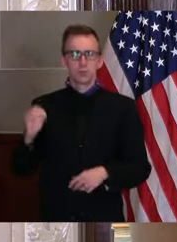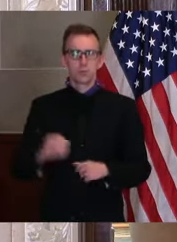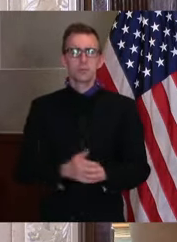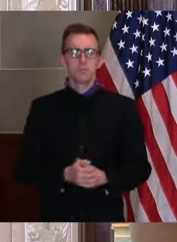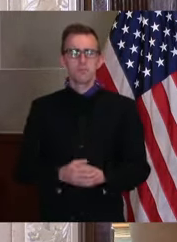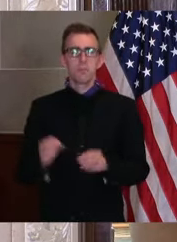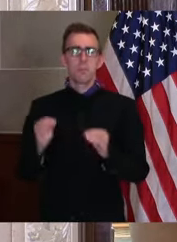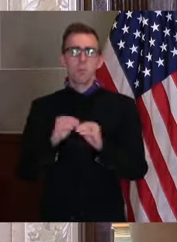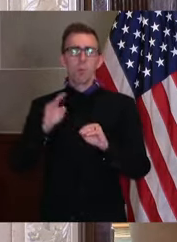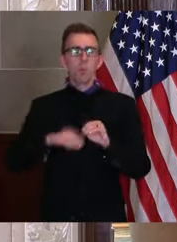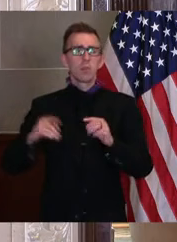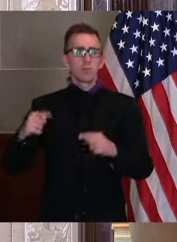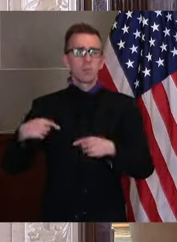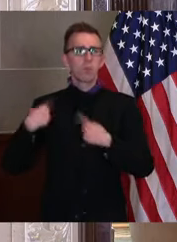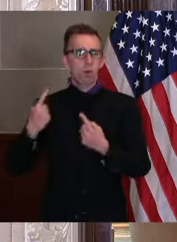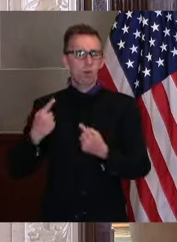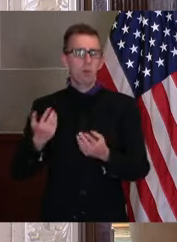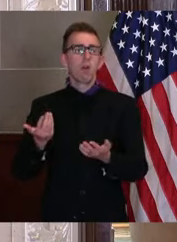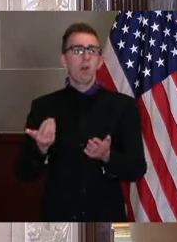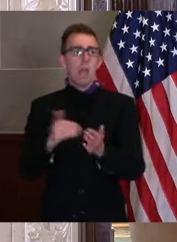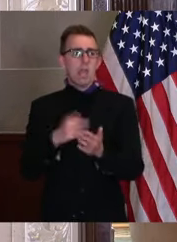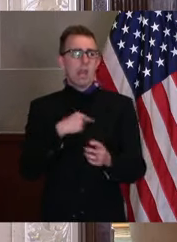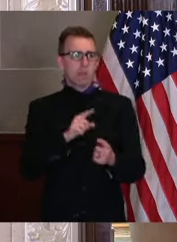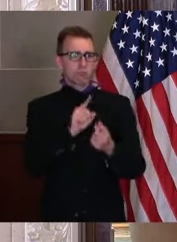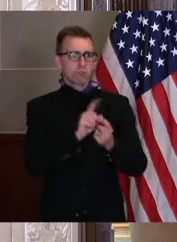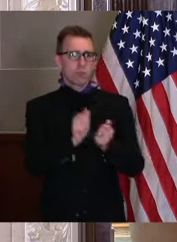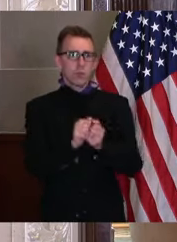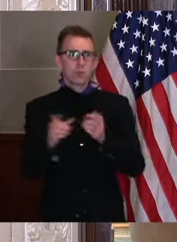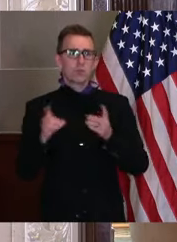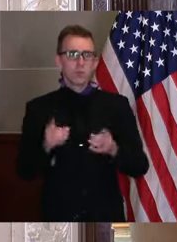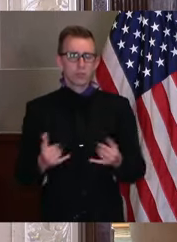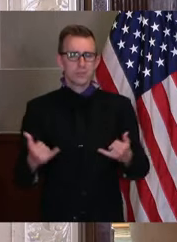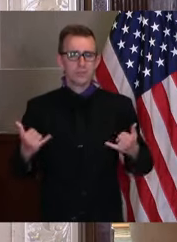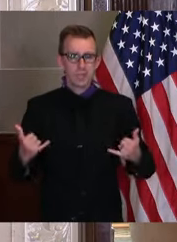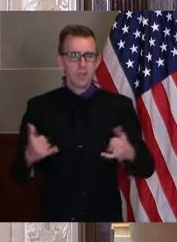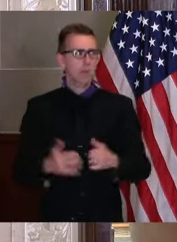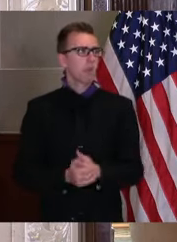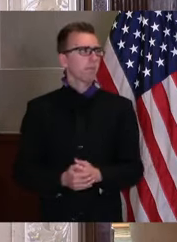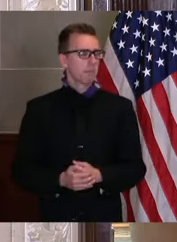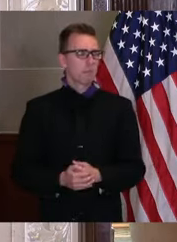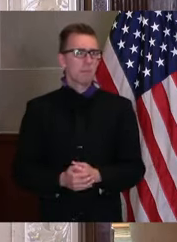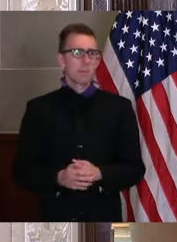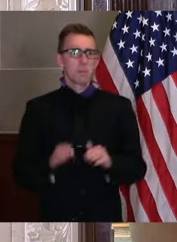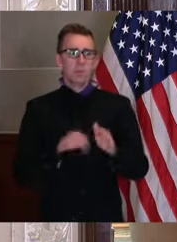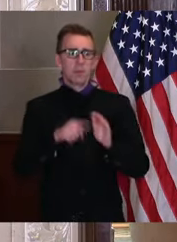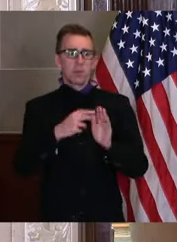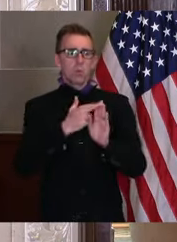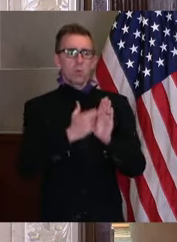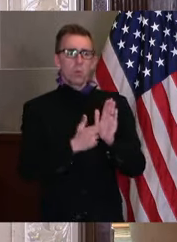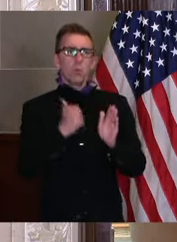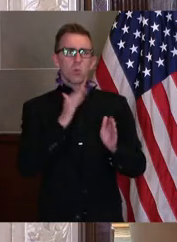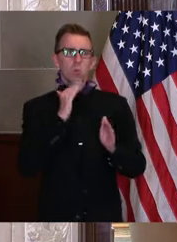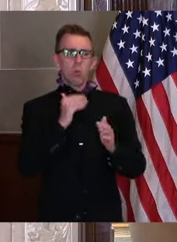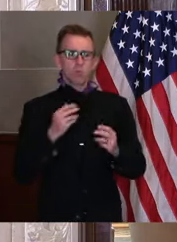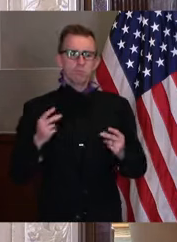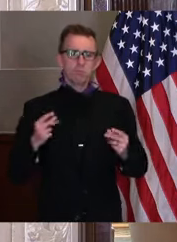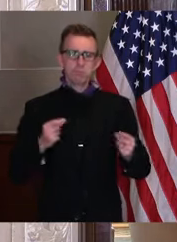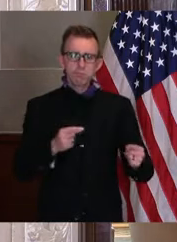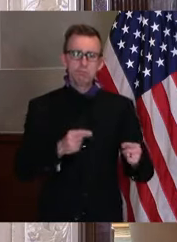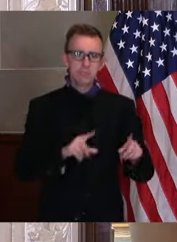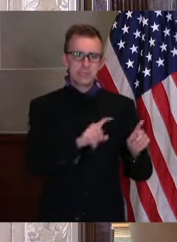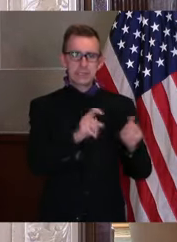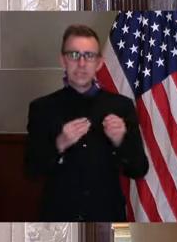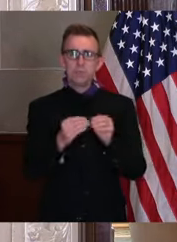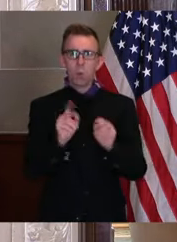we've seen so far. I met with my directors today and basically give the guidelines that we're going to pick up the pace here, and we're going to even